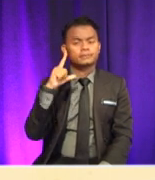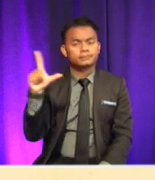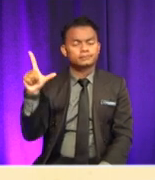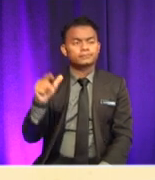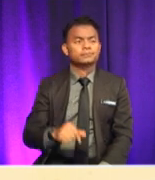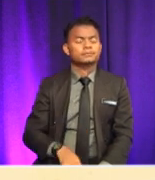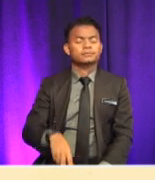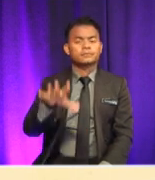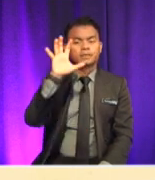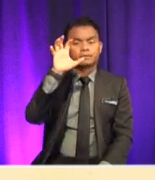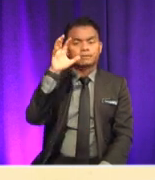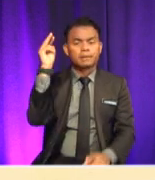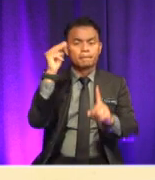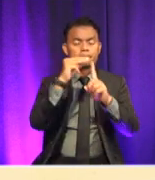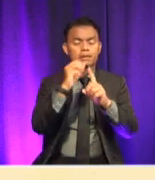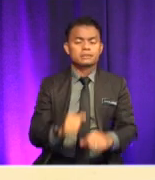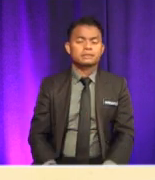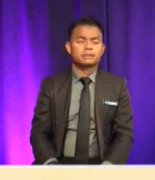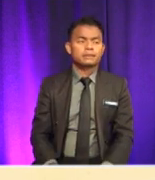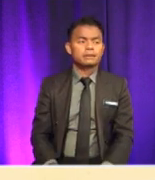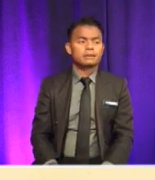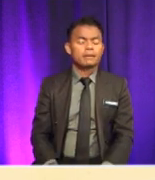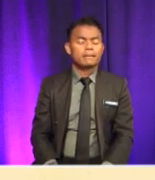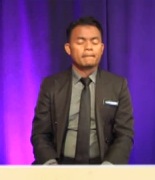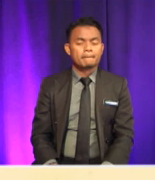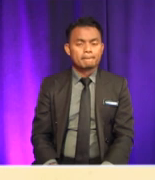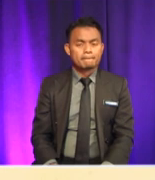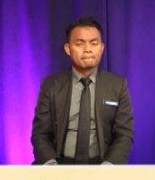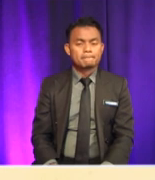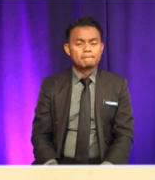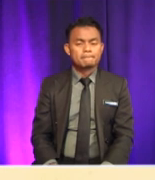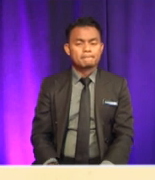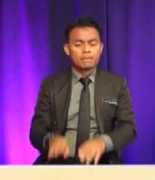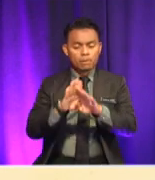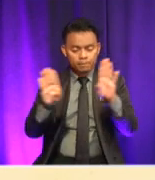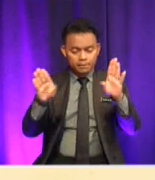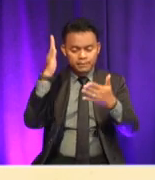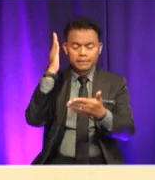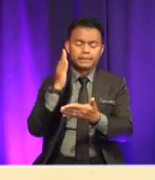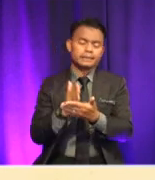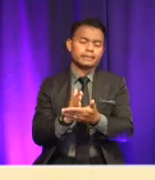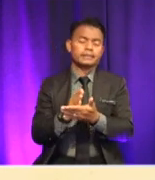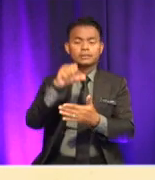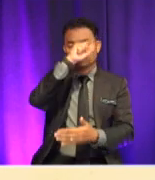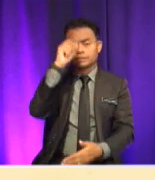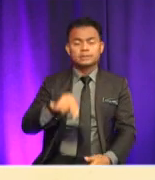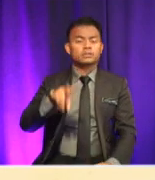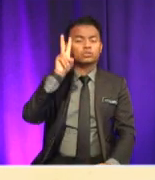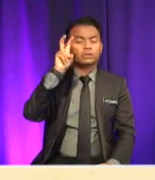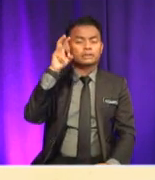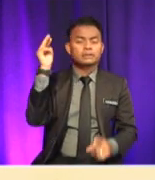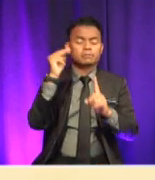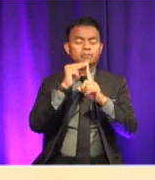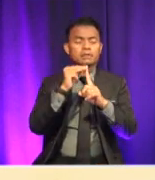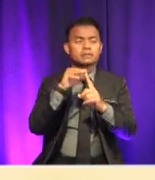marks. Mm. The second question is the B open-ended question, where the weightage is 20 marks. So each one of these